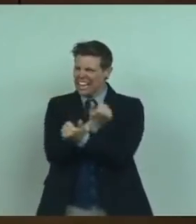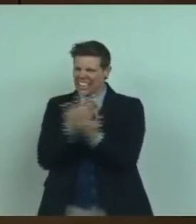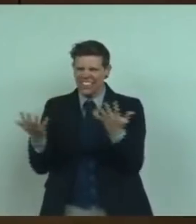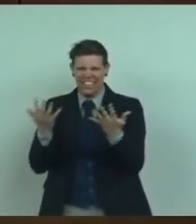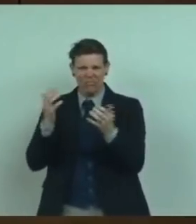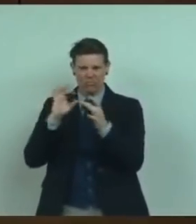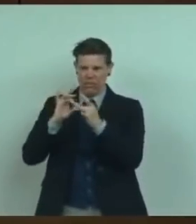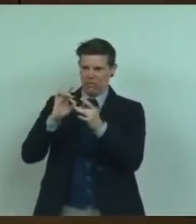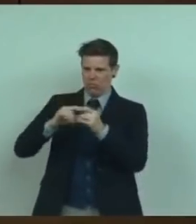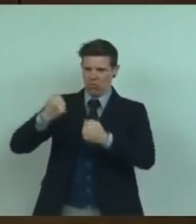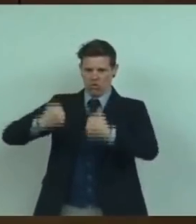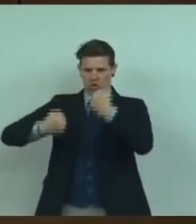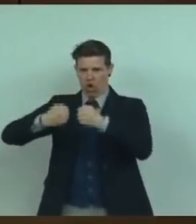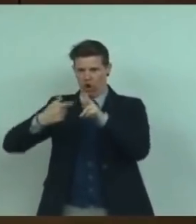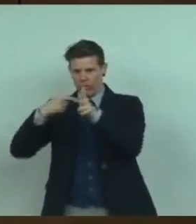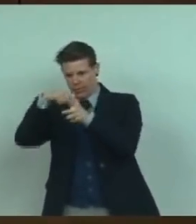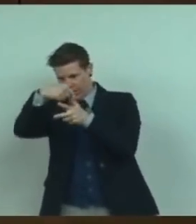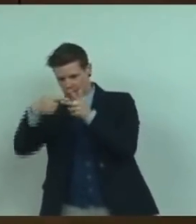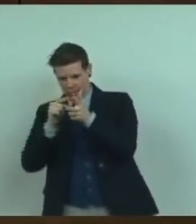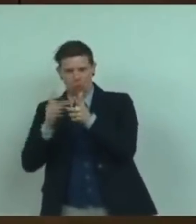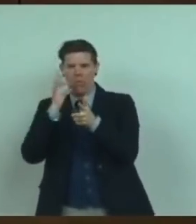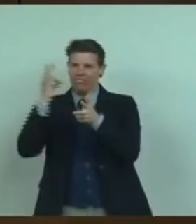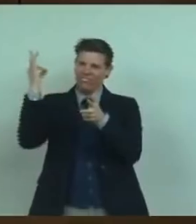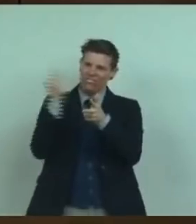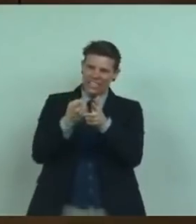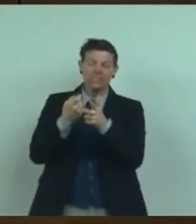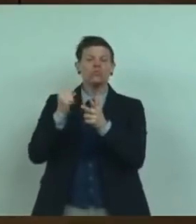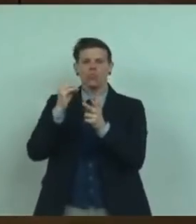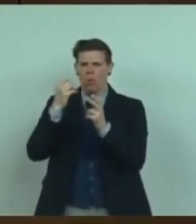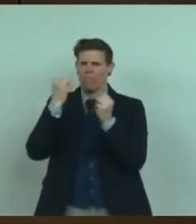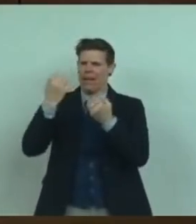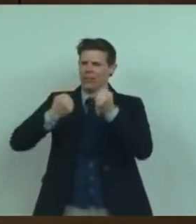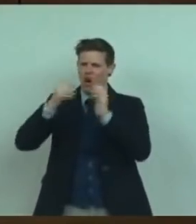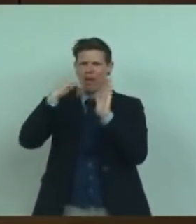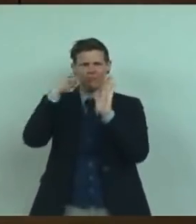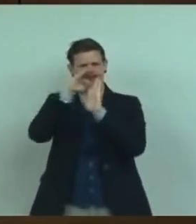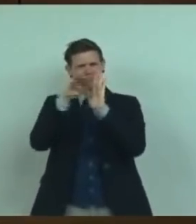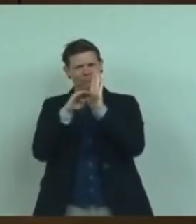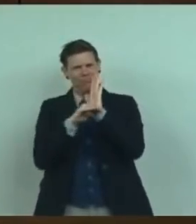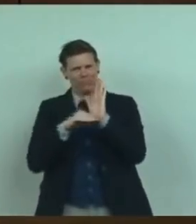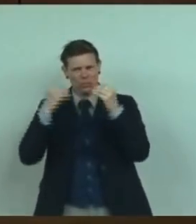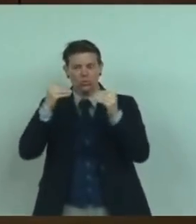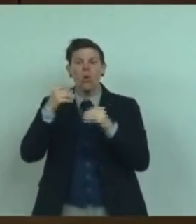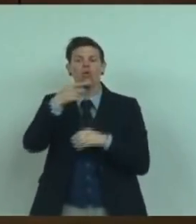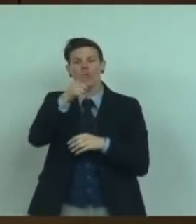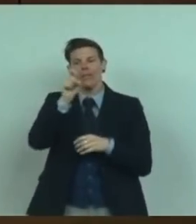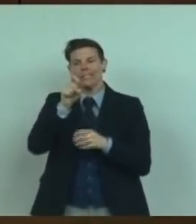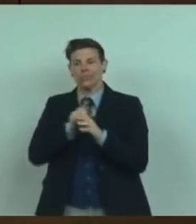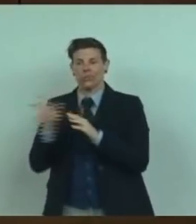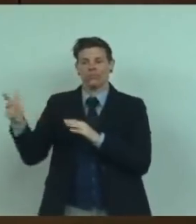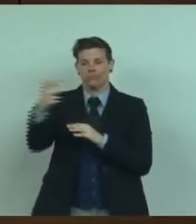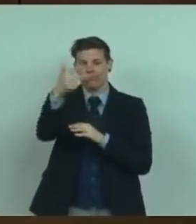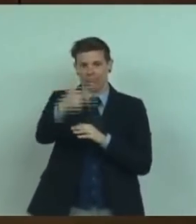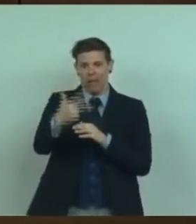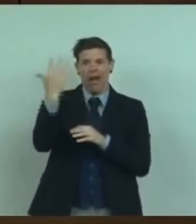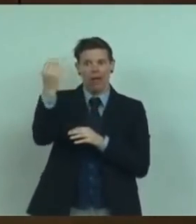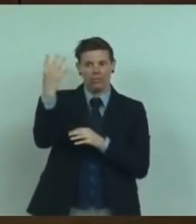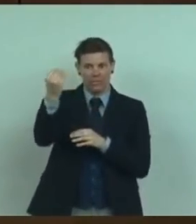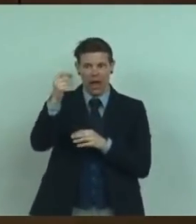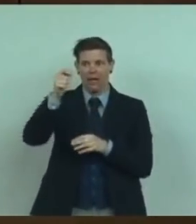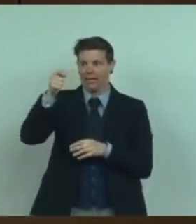service. But you have to leave it outside, and you have to put your keys in a sterile environment, and nobody touches anything in the